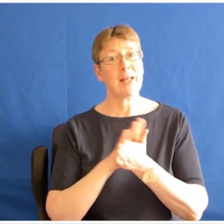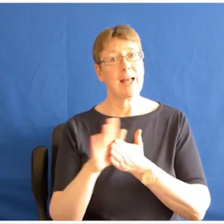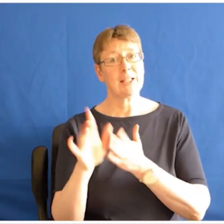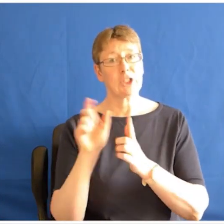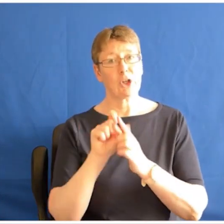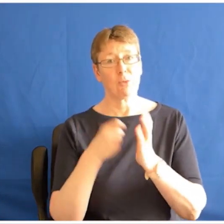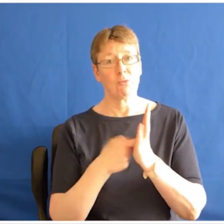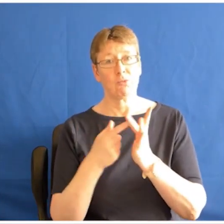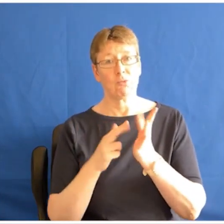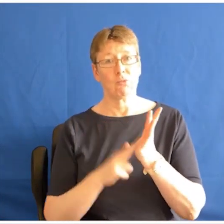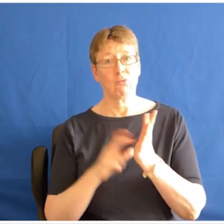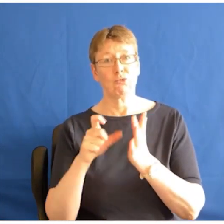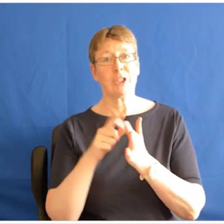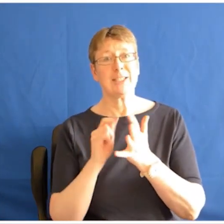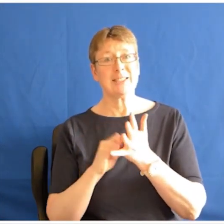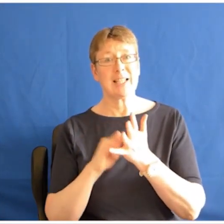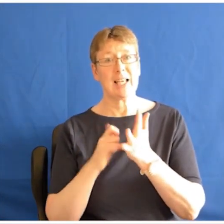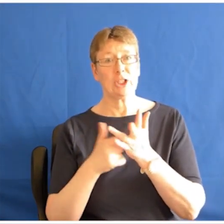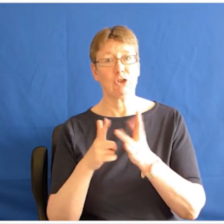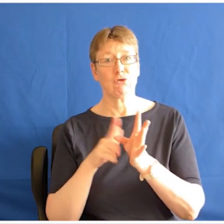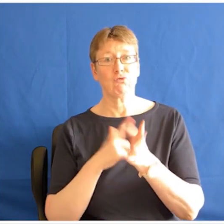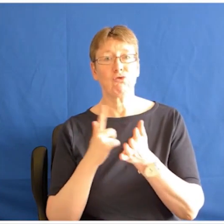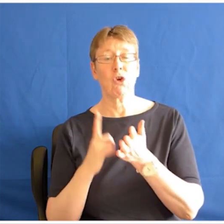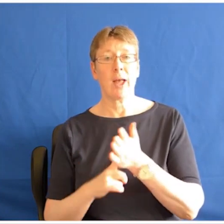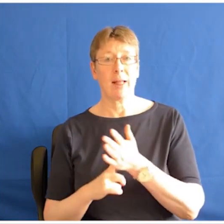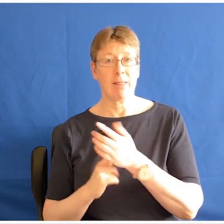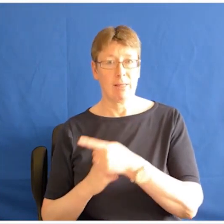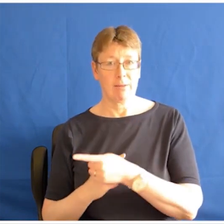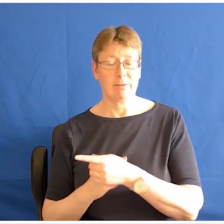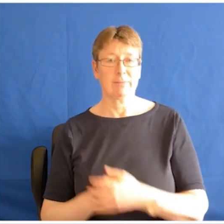Royal Highness the Princess Royal, to say a few words.